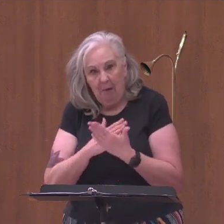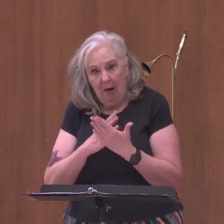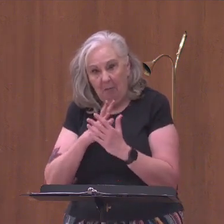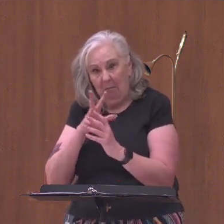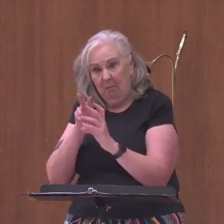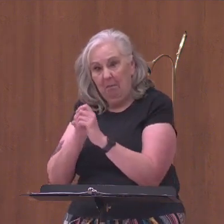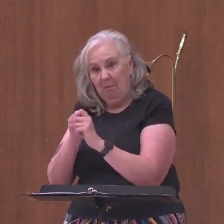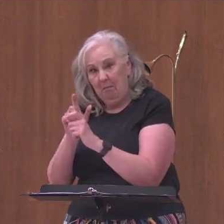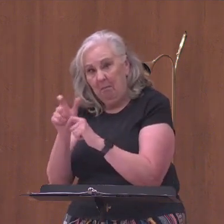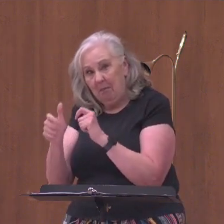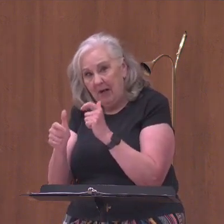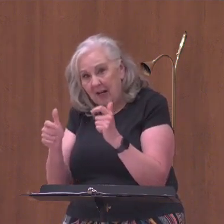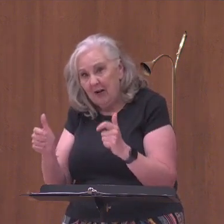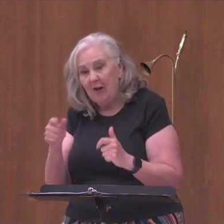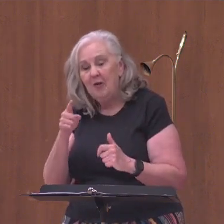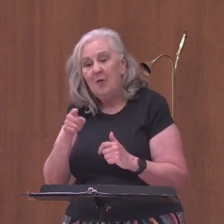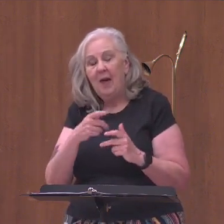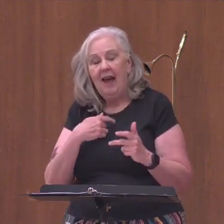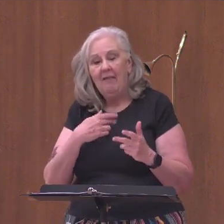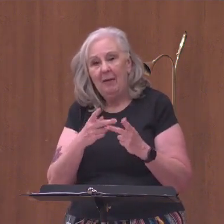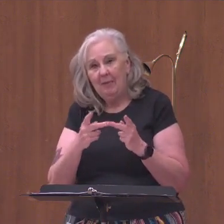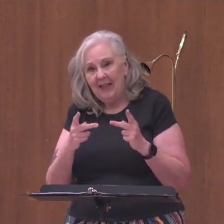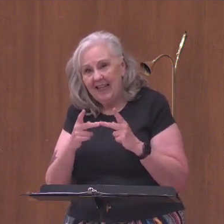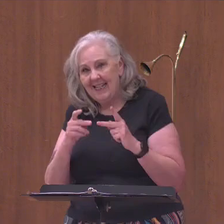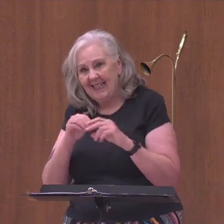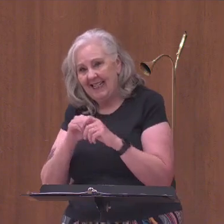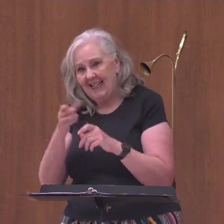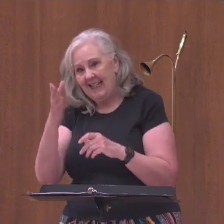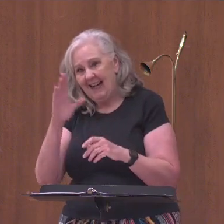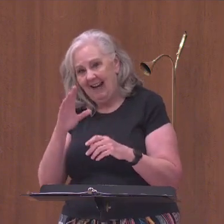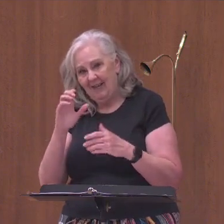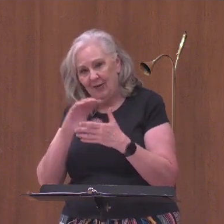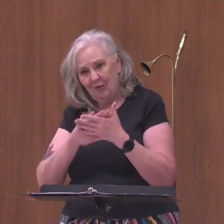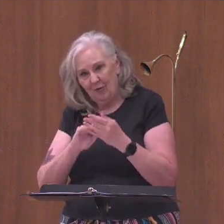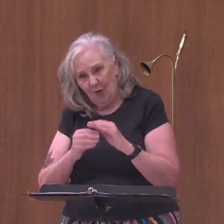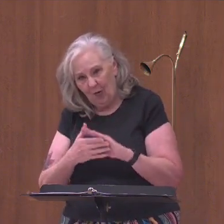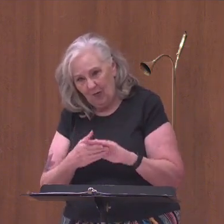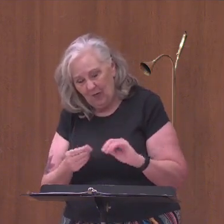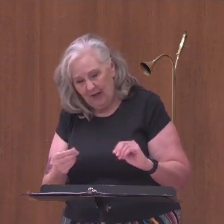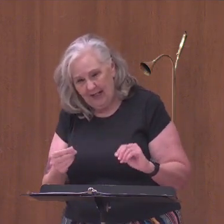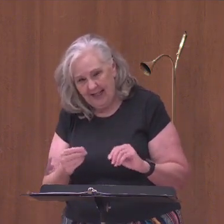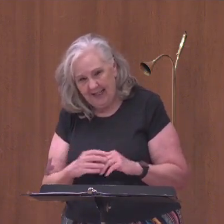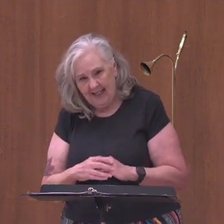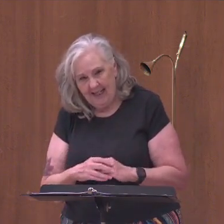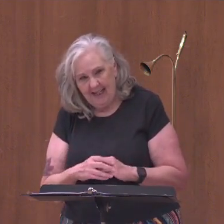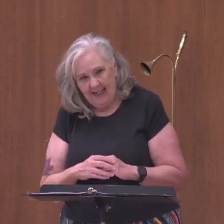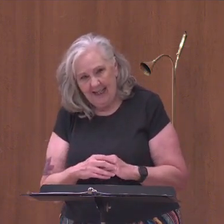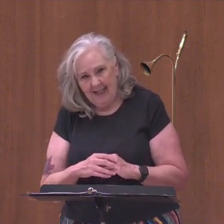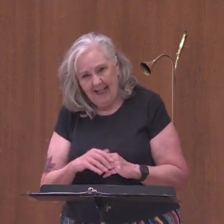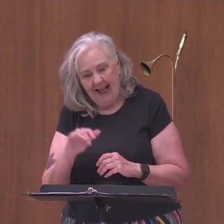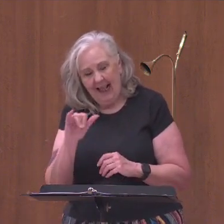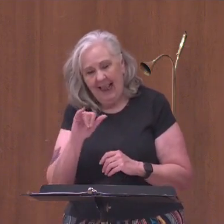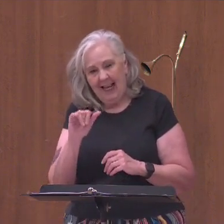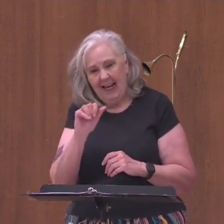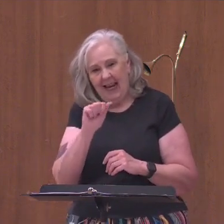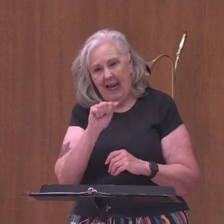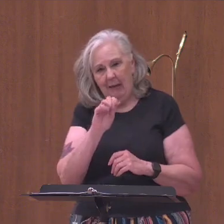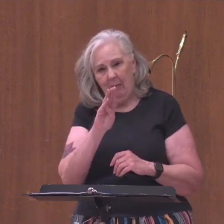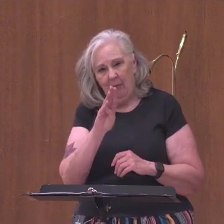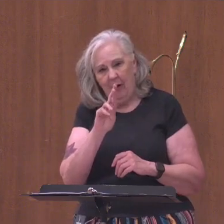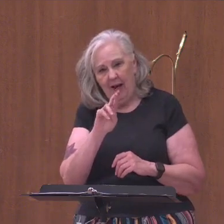bigger. You have a place in God's story. Just like Abraham,